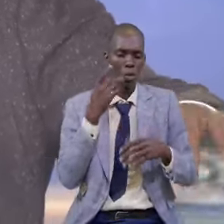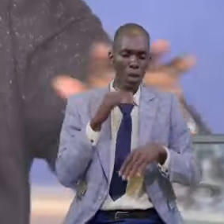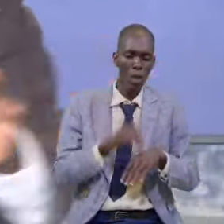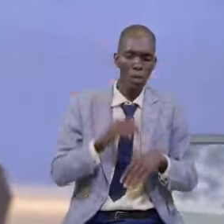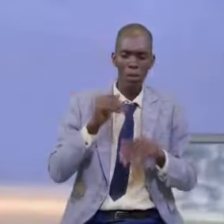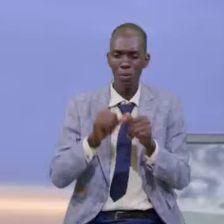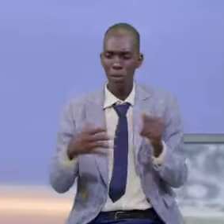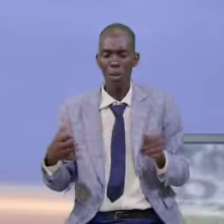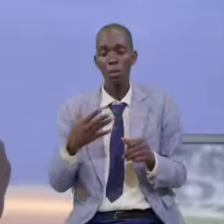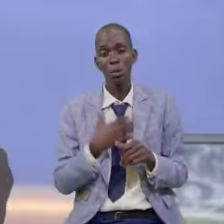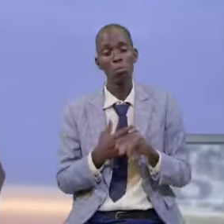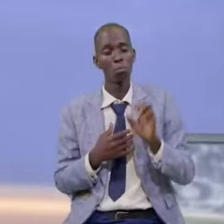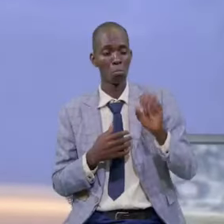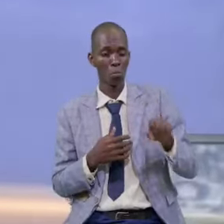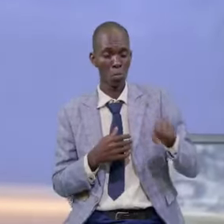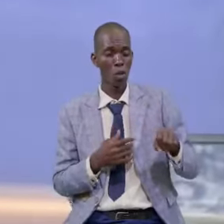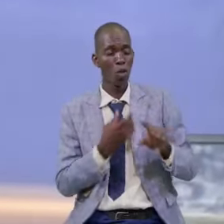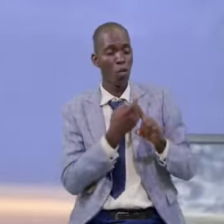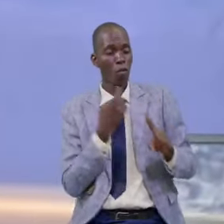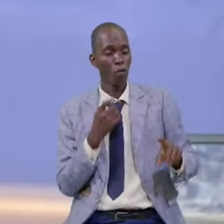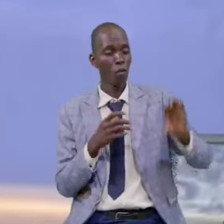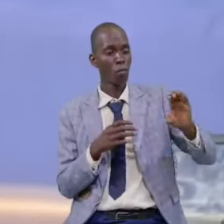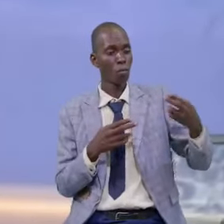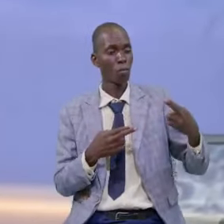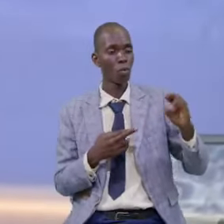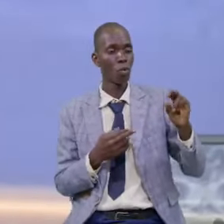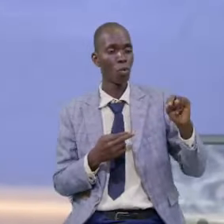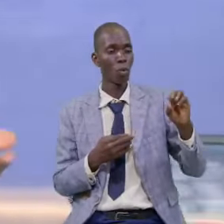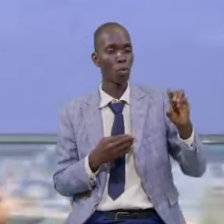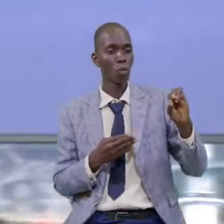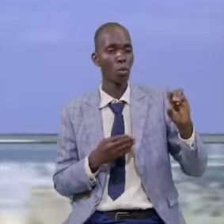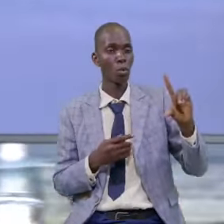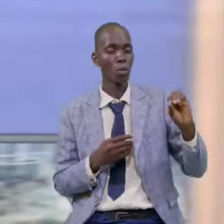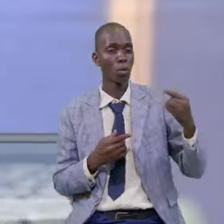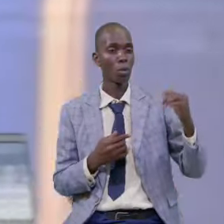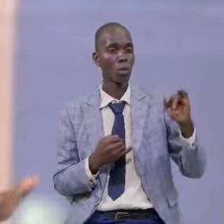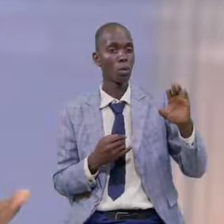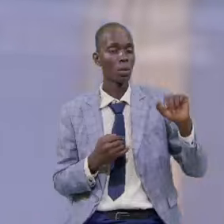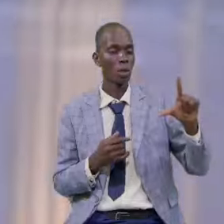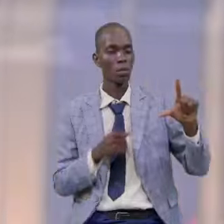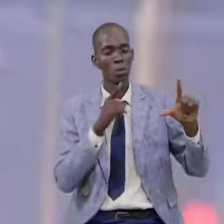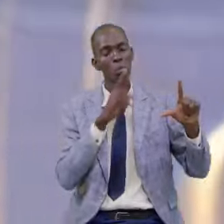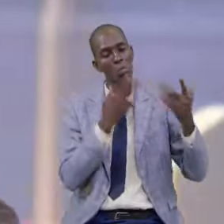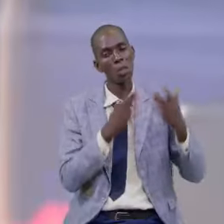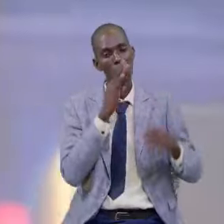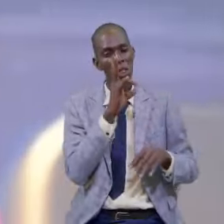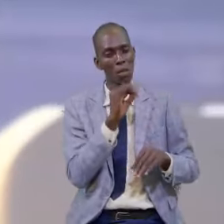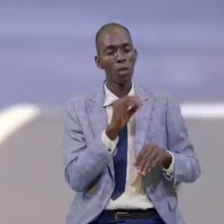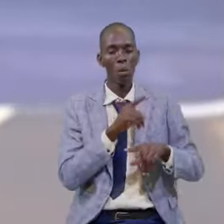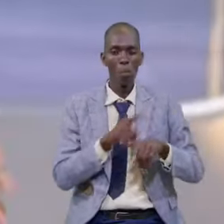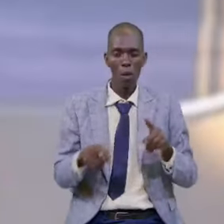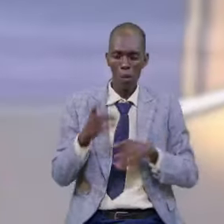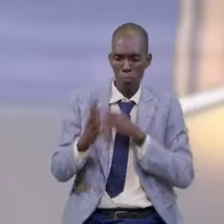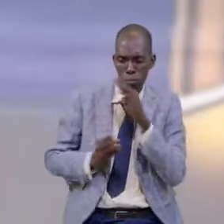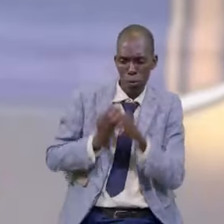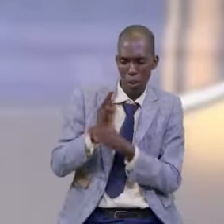70, biologically you are 50. You are younger, and therefore you have the vision, you